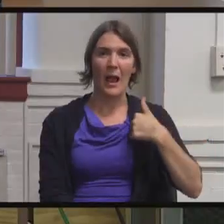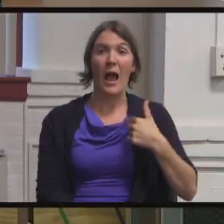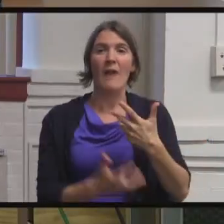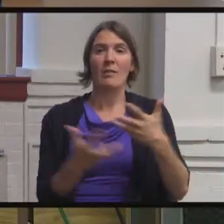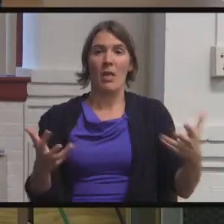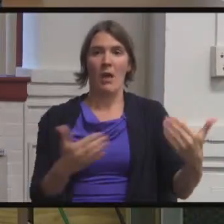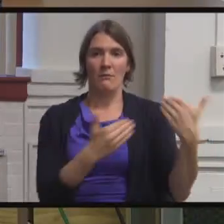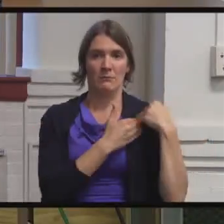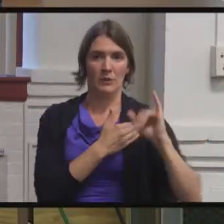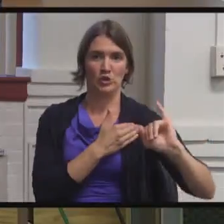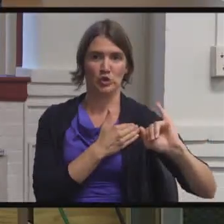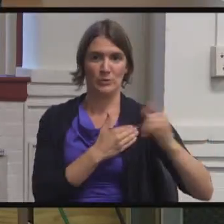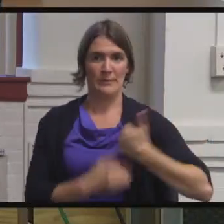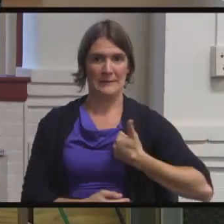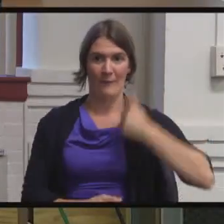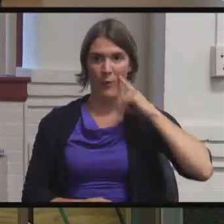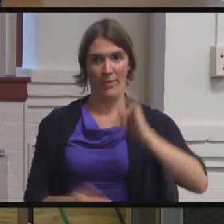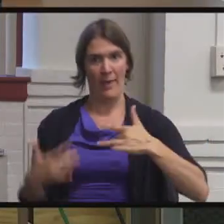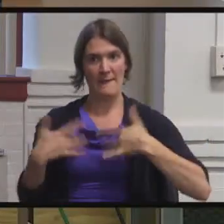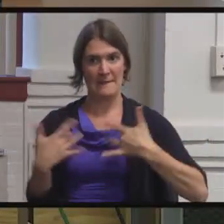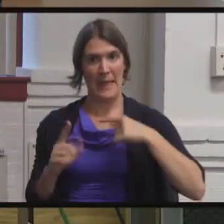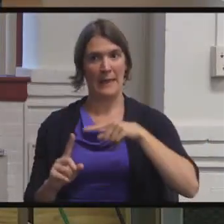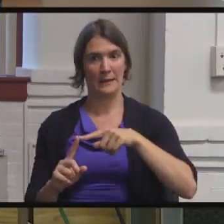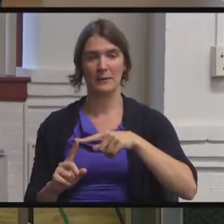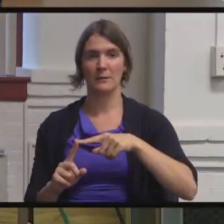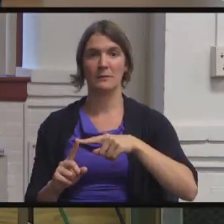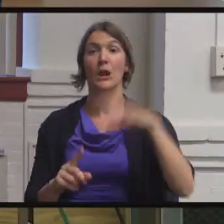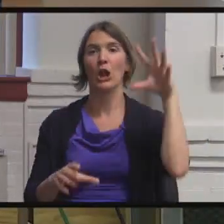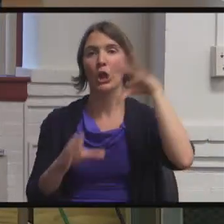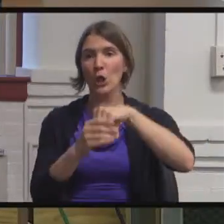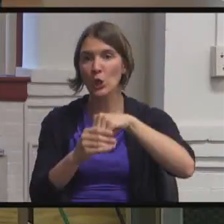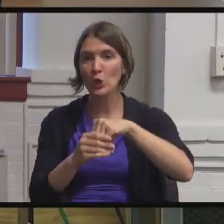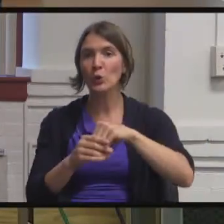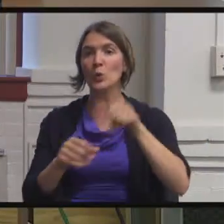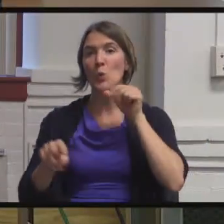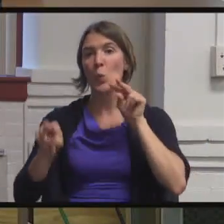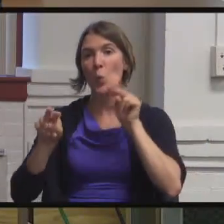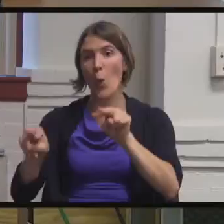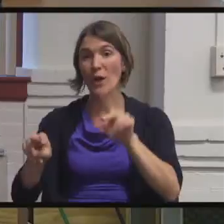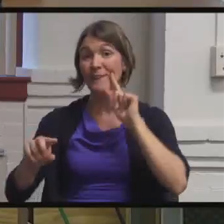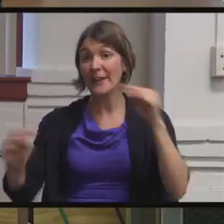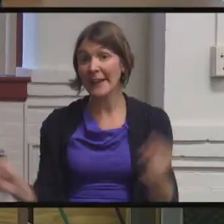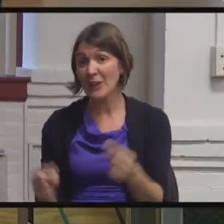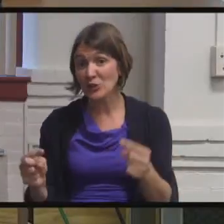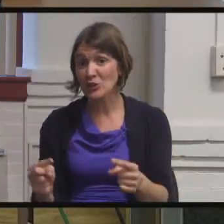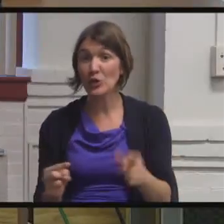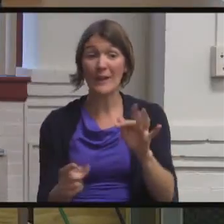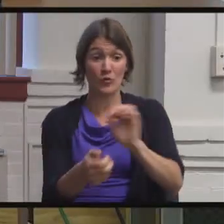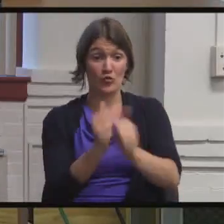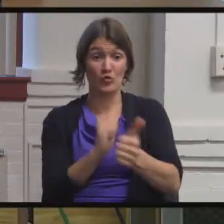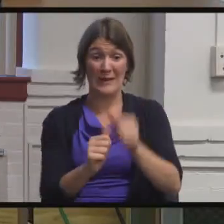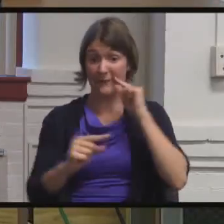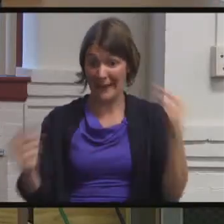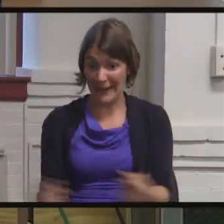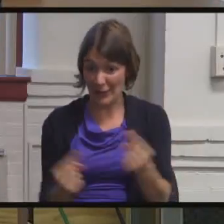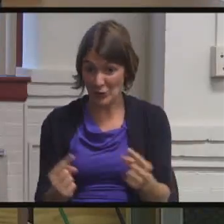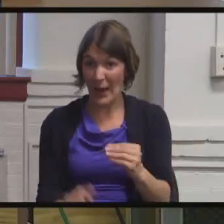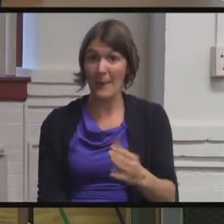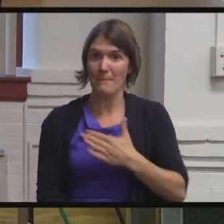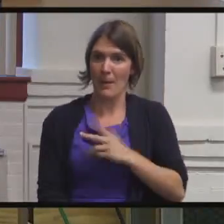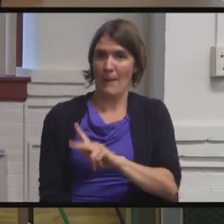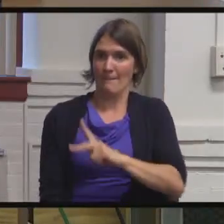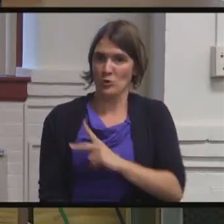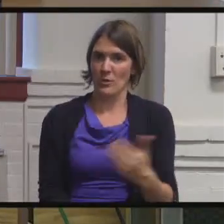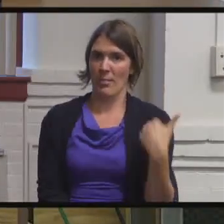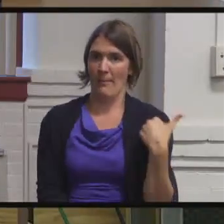insurance for this event, and that is mostly, that includes spectators getting injured, participants getting injured, and my own personal